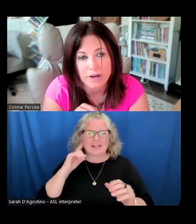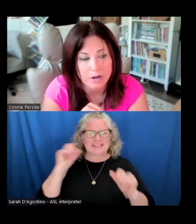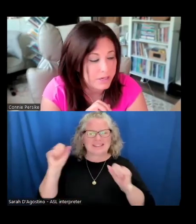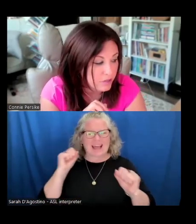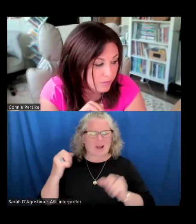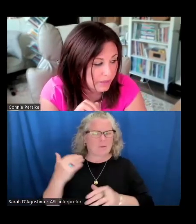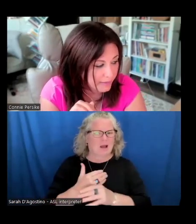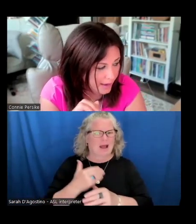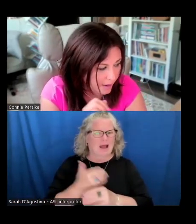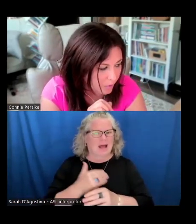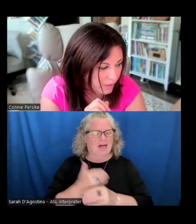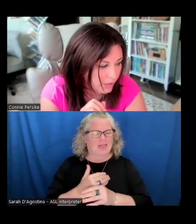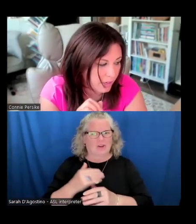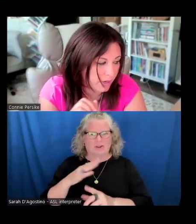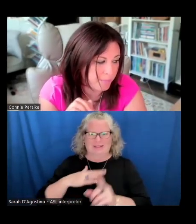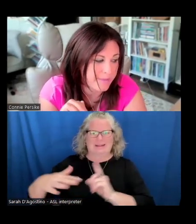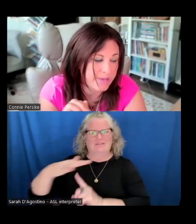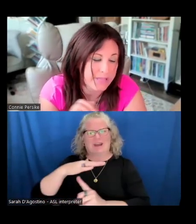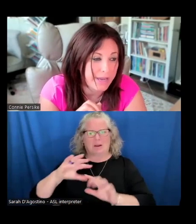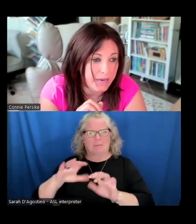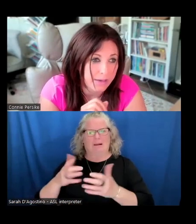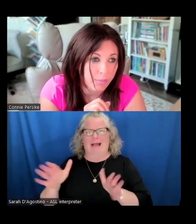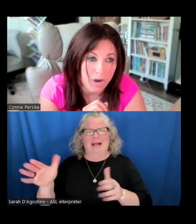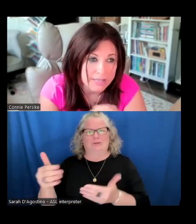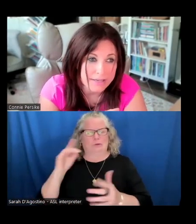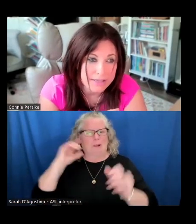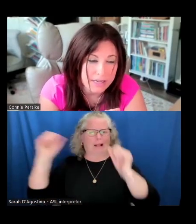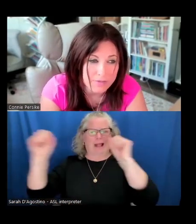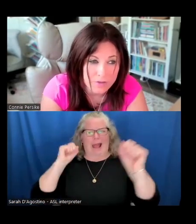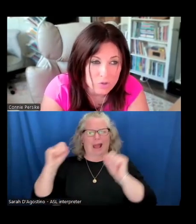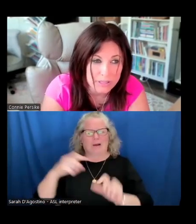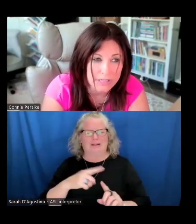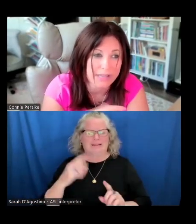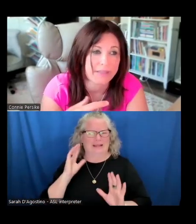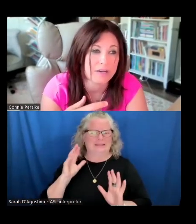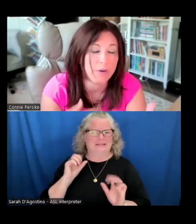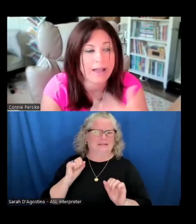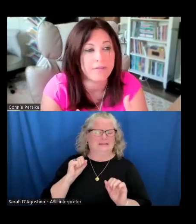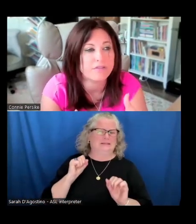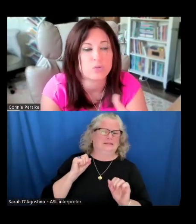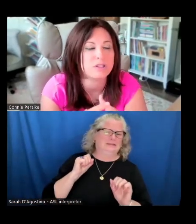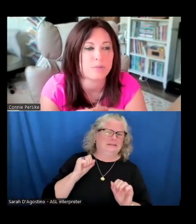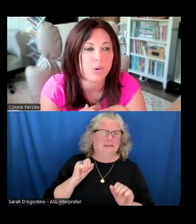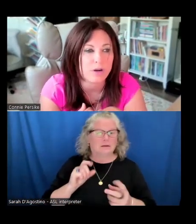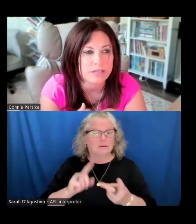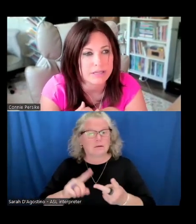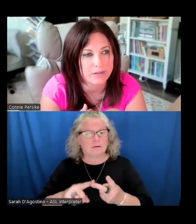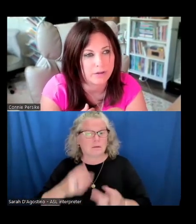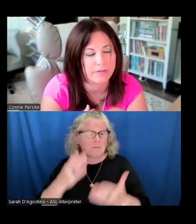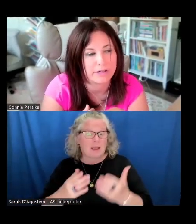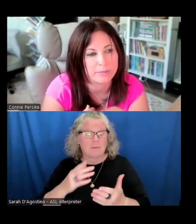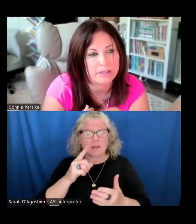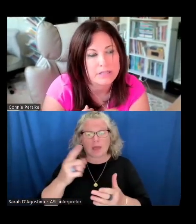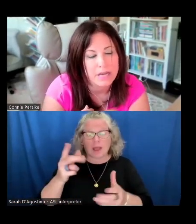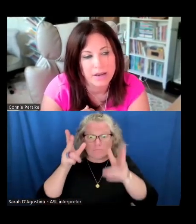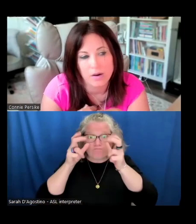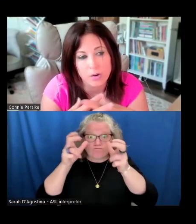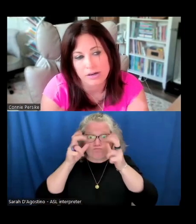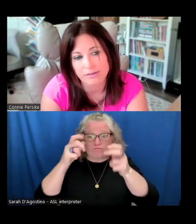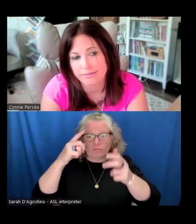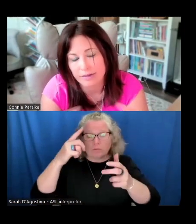and the environment is really loud. Maybe they process things visually, yet they don't have visual supports in their